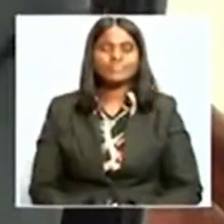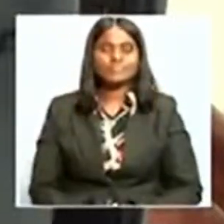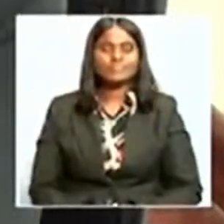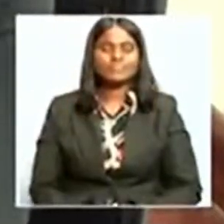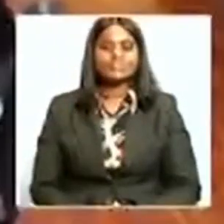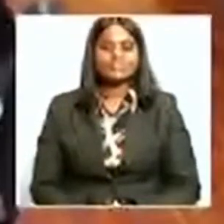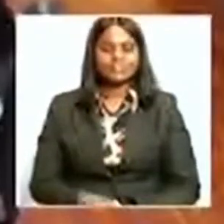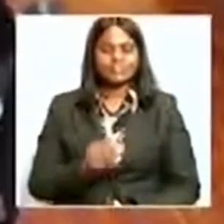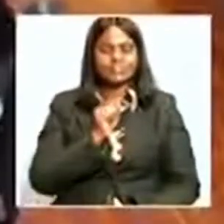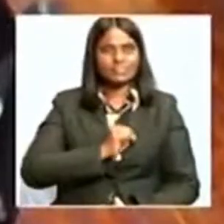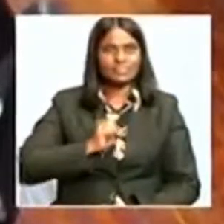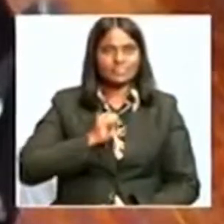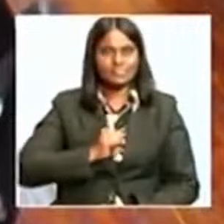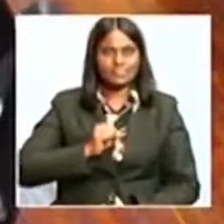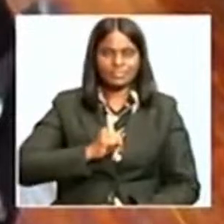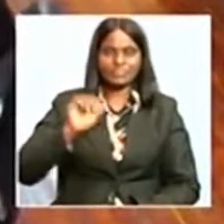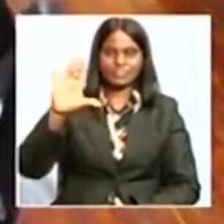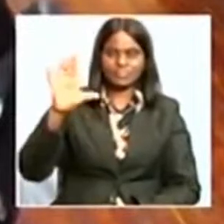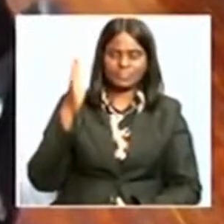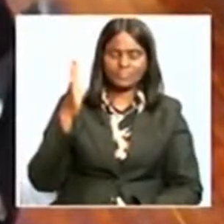to take you back to